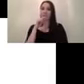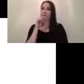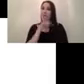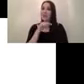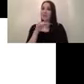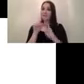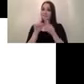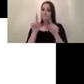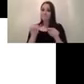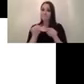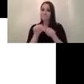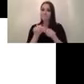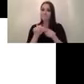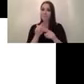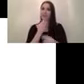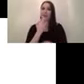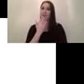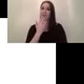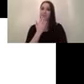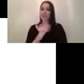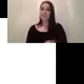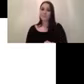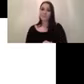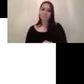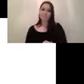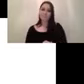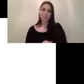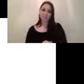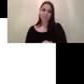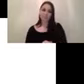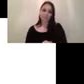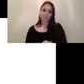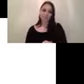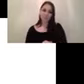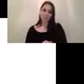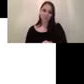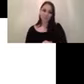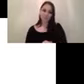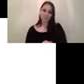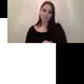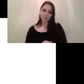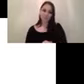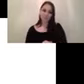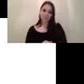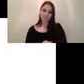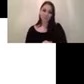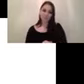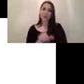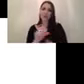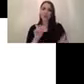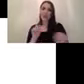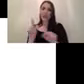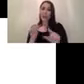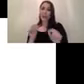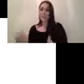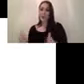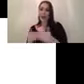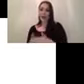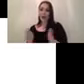So with different products, the picking and packing procedure will